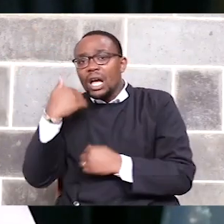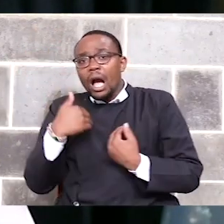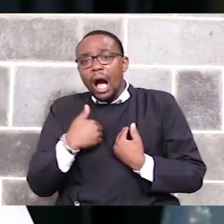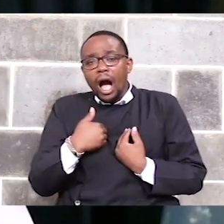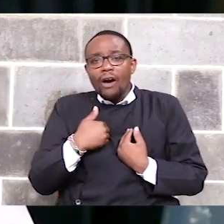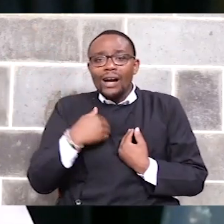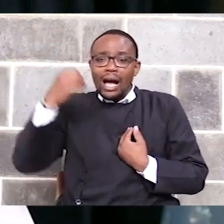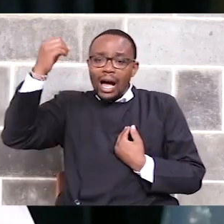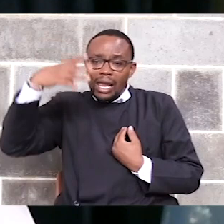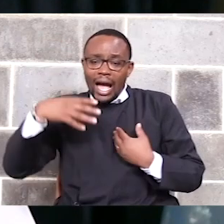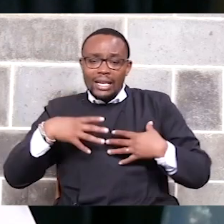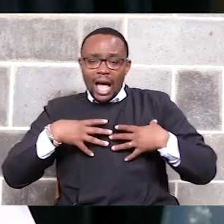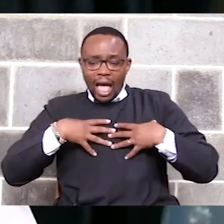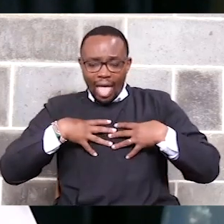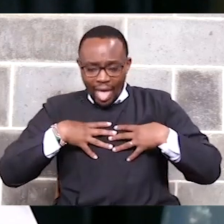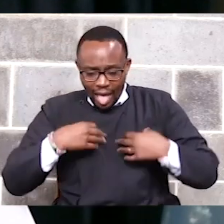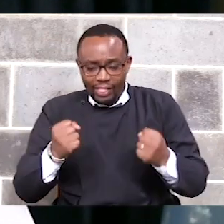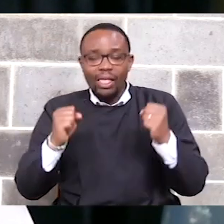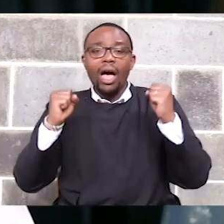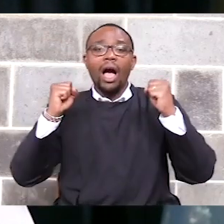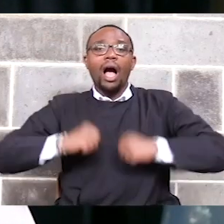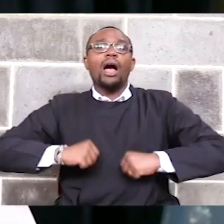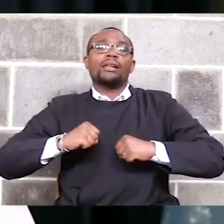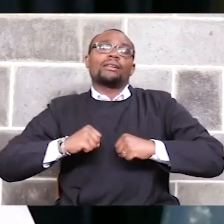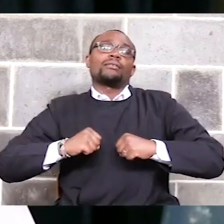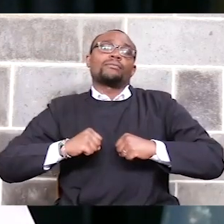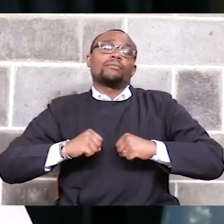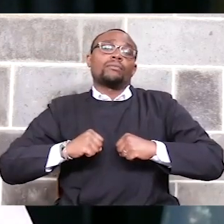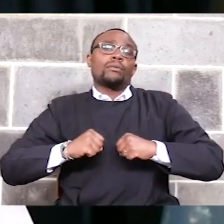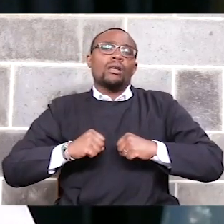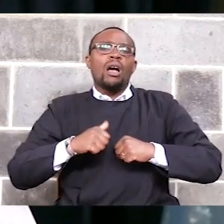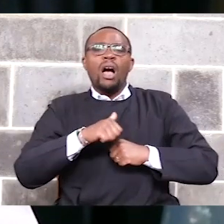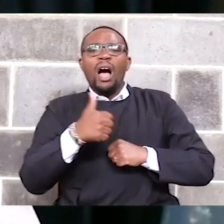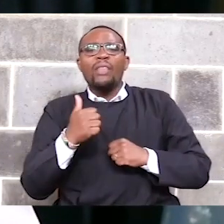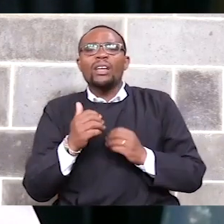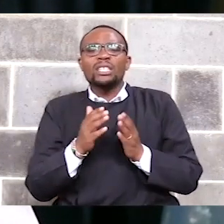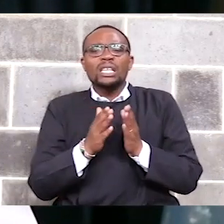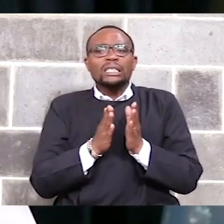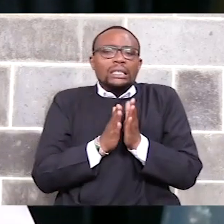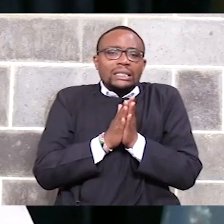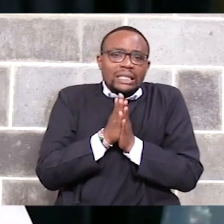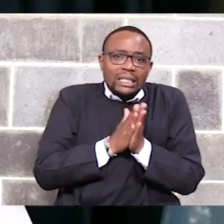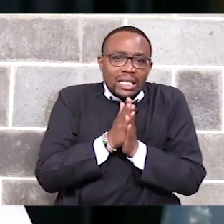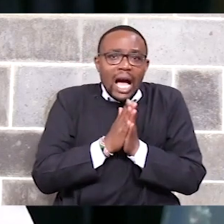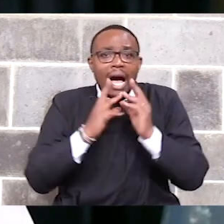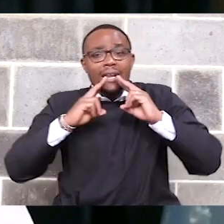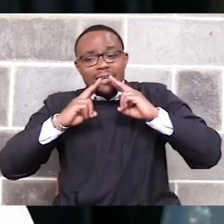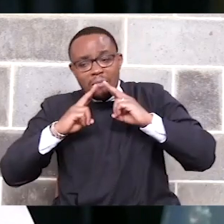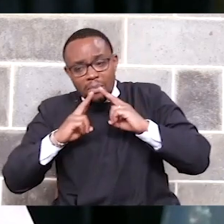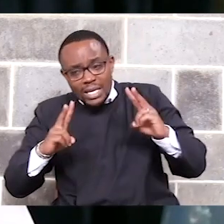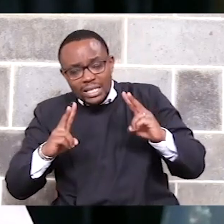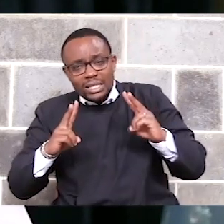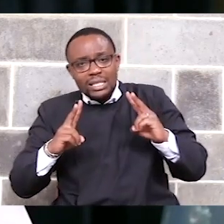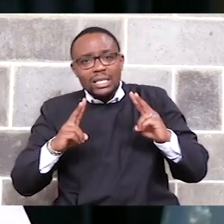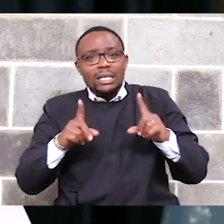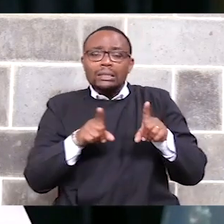shine your light in their sick areas, Lord. For those, Lord, who are desiring peace, we pray that your light shall shine